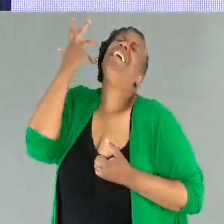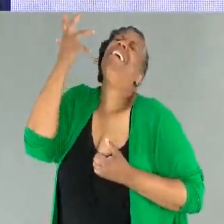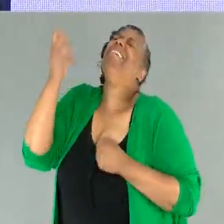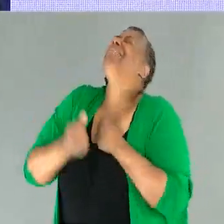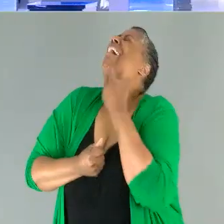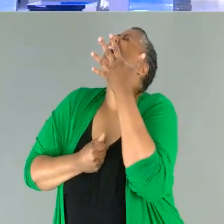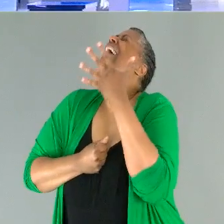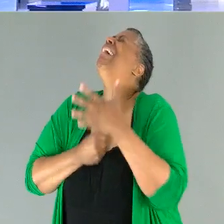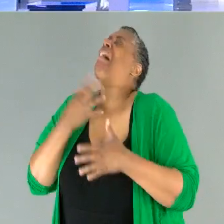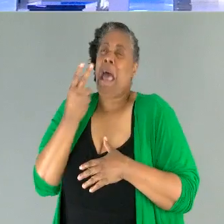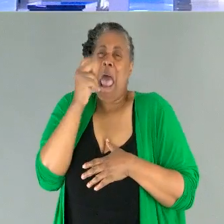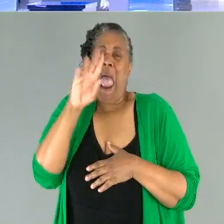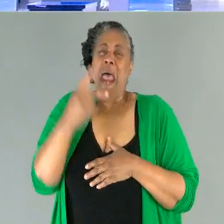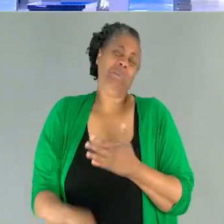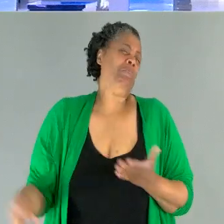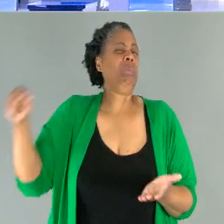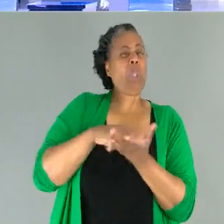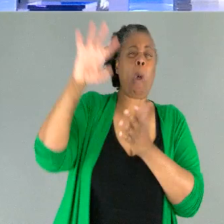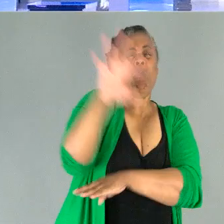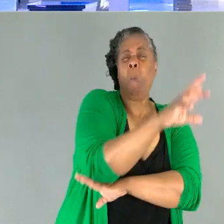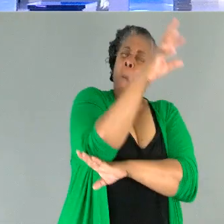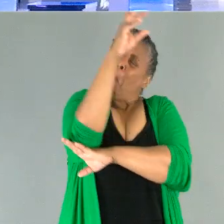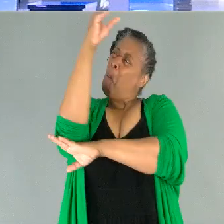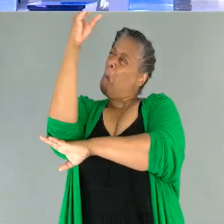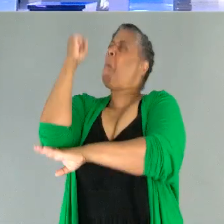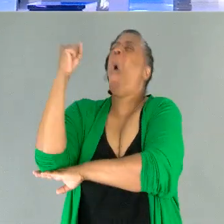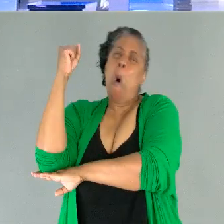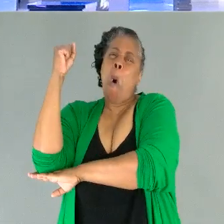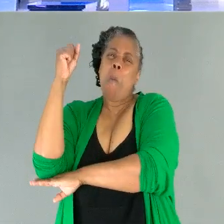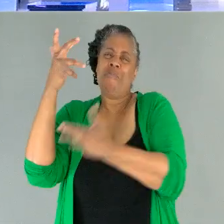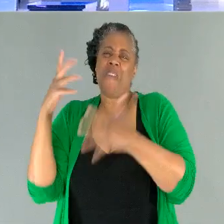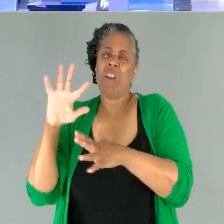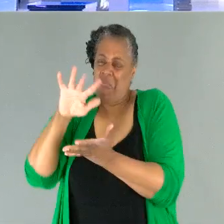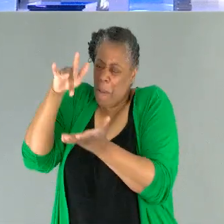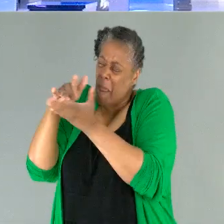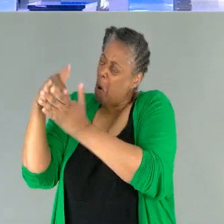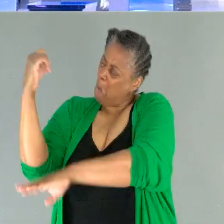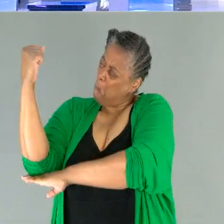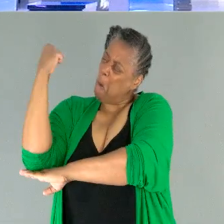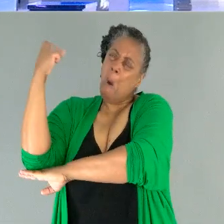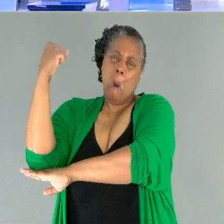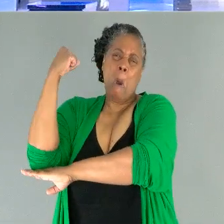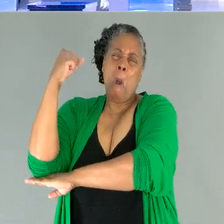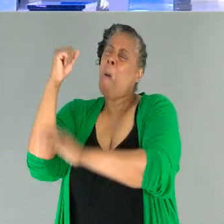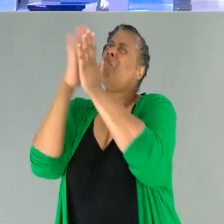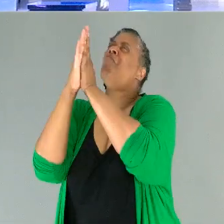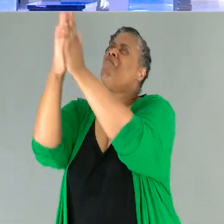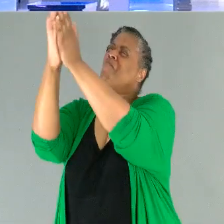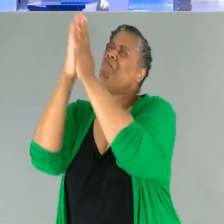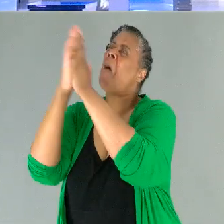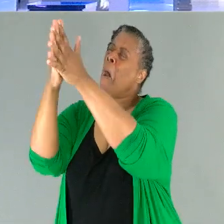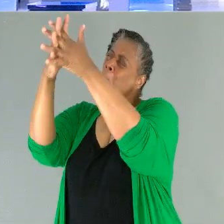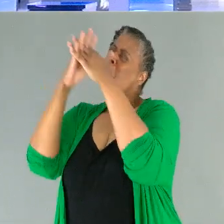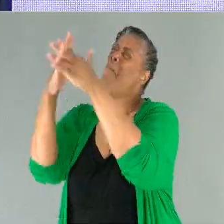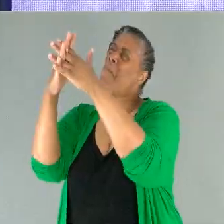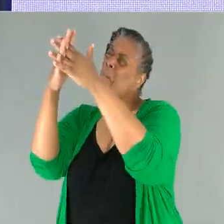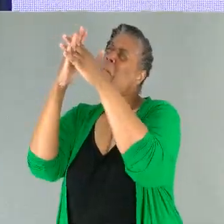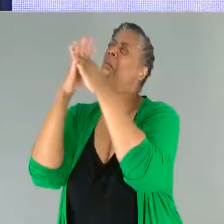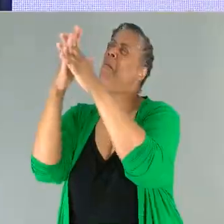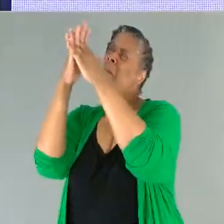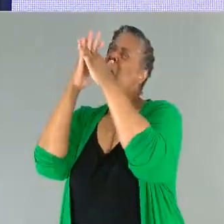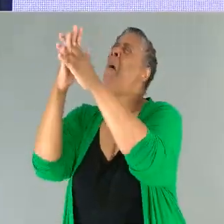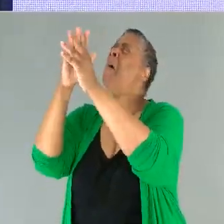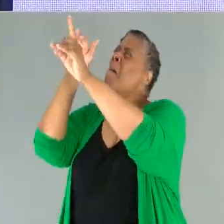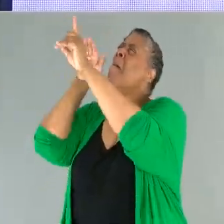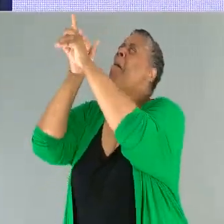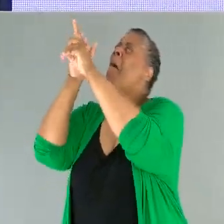up and she took her place in the middle seat, in the seat of intercession. And in the